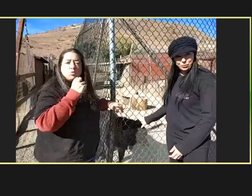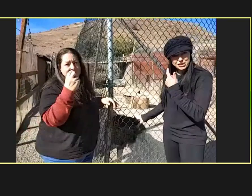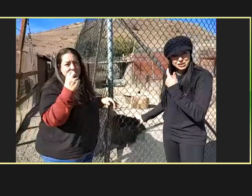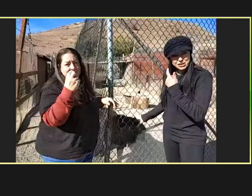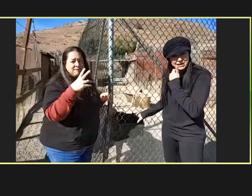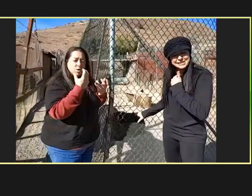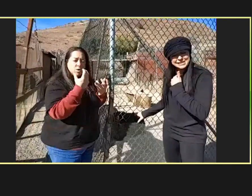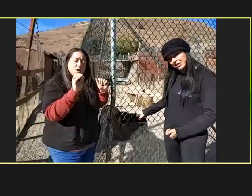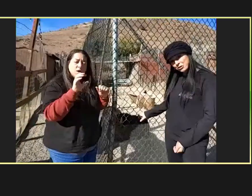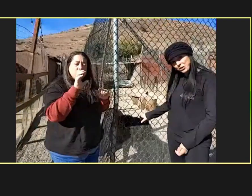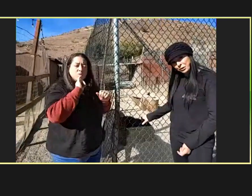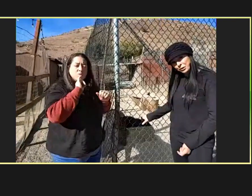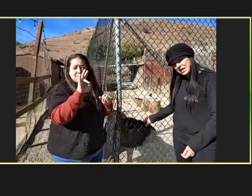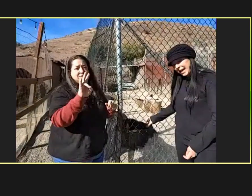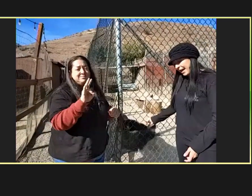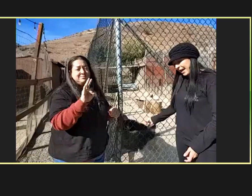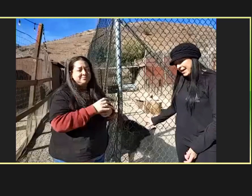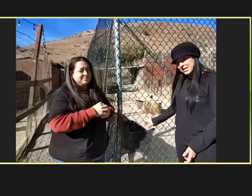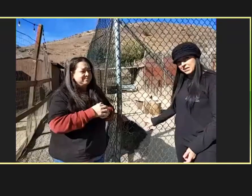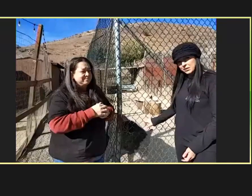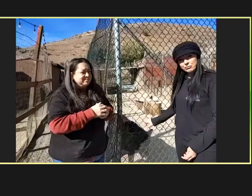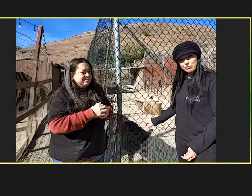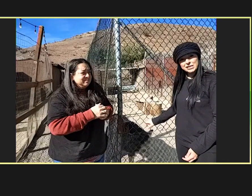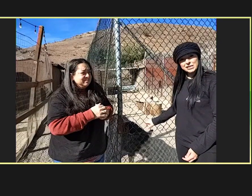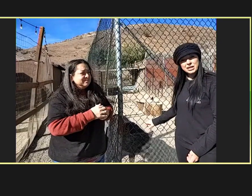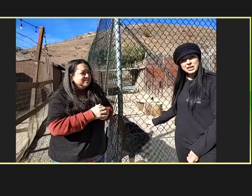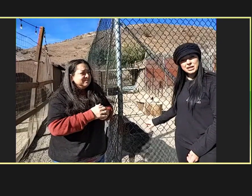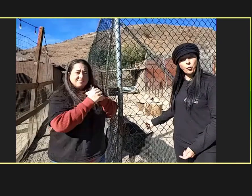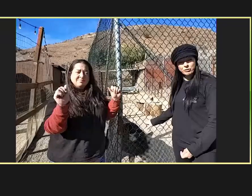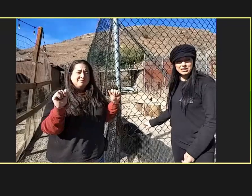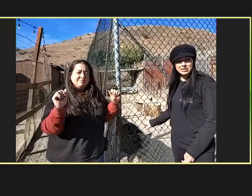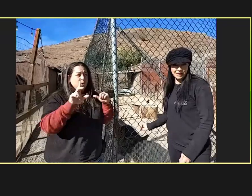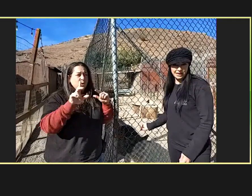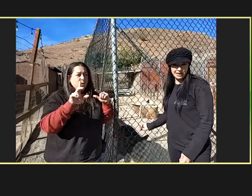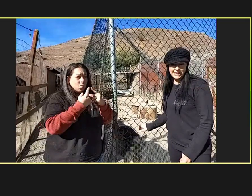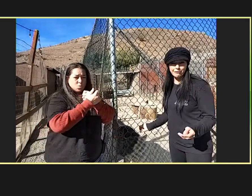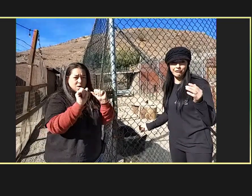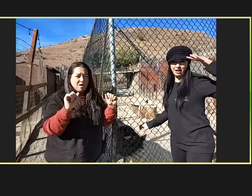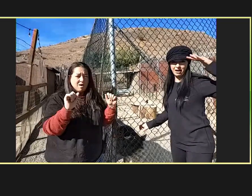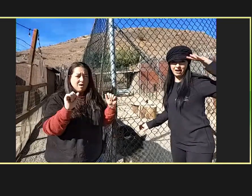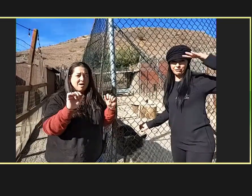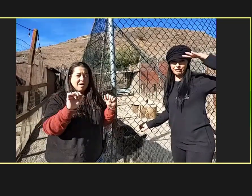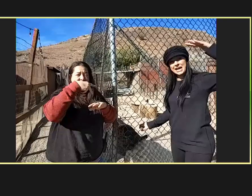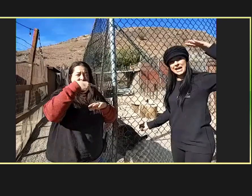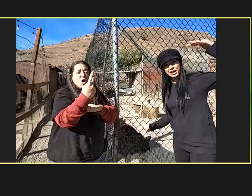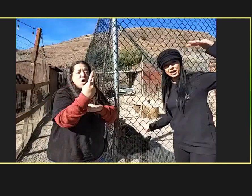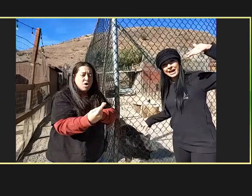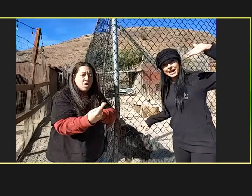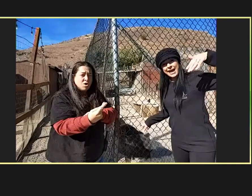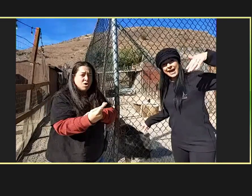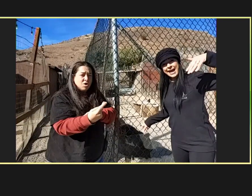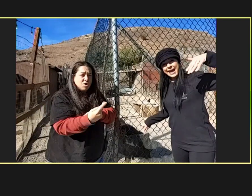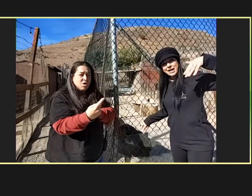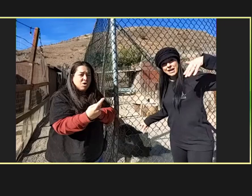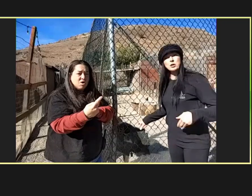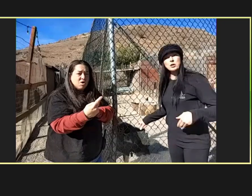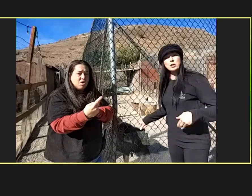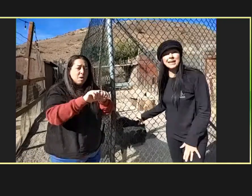12 years old. We rescued him at 7 years old, and when we rescued him, he had fallen off of a